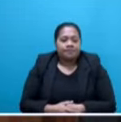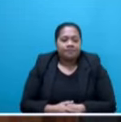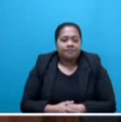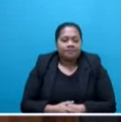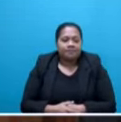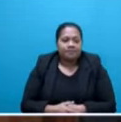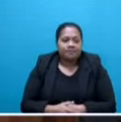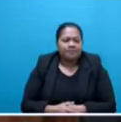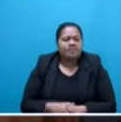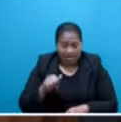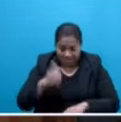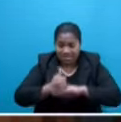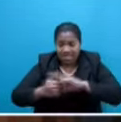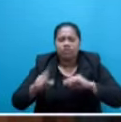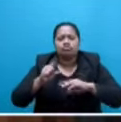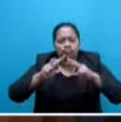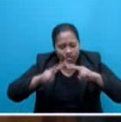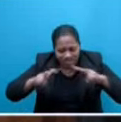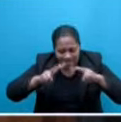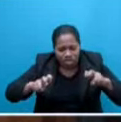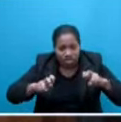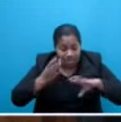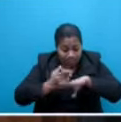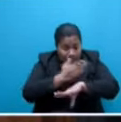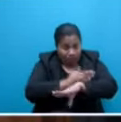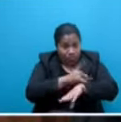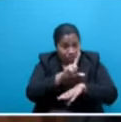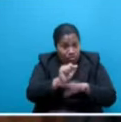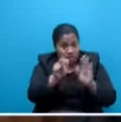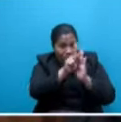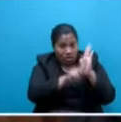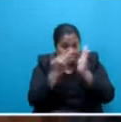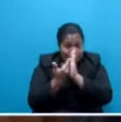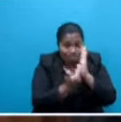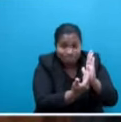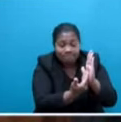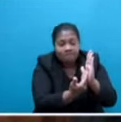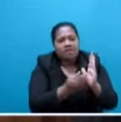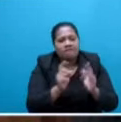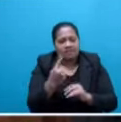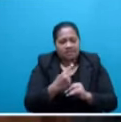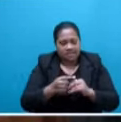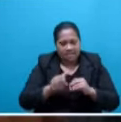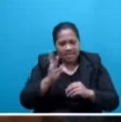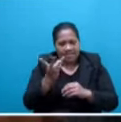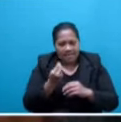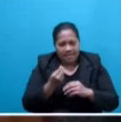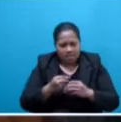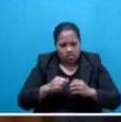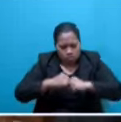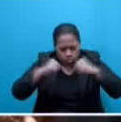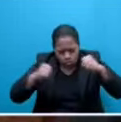thorough research before implementing policies which are conducive to long-term economic growth. Policies that provide